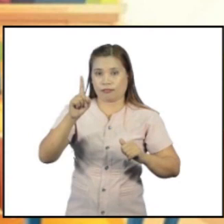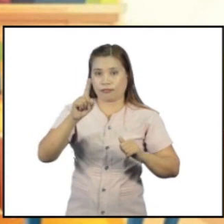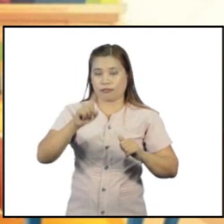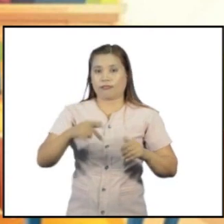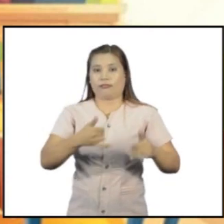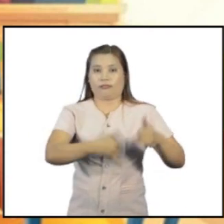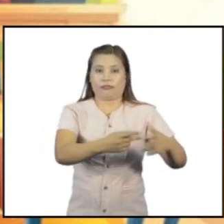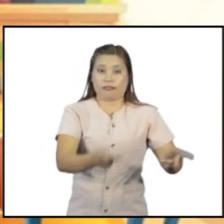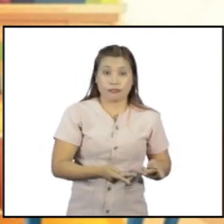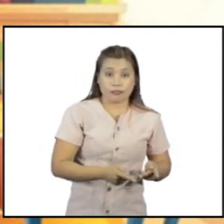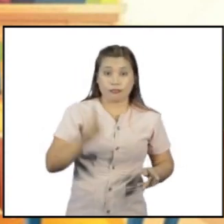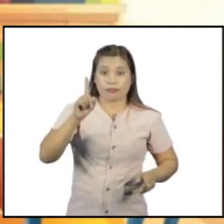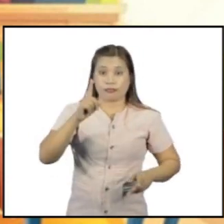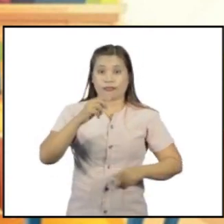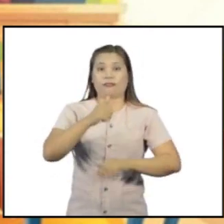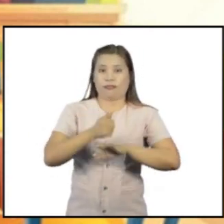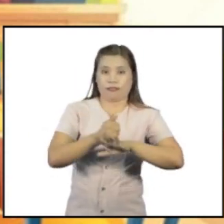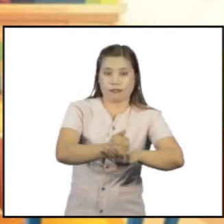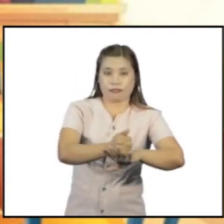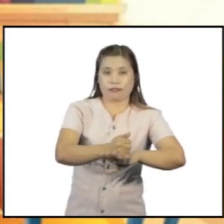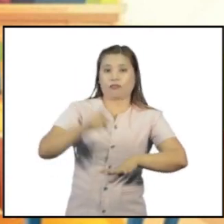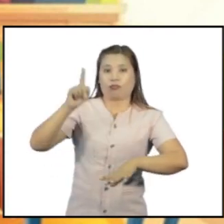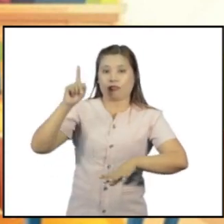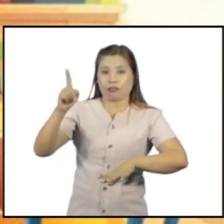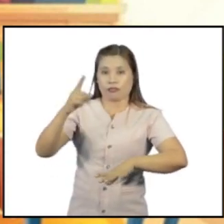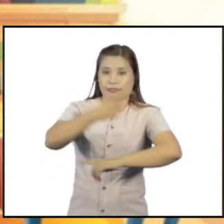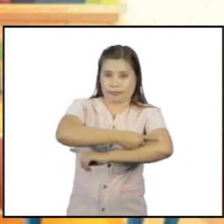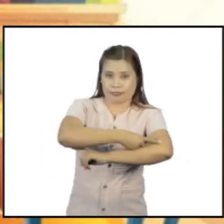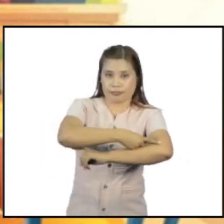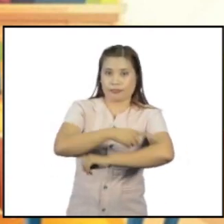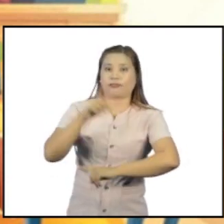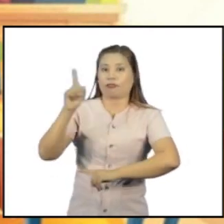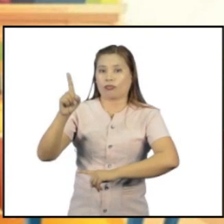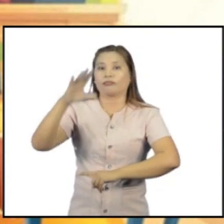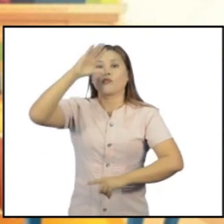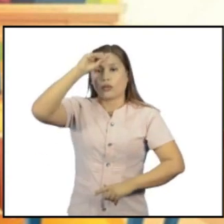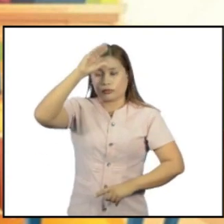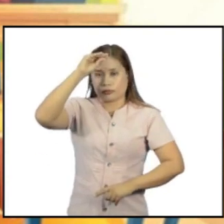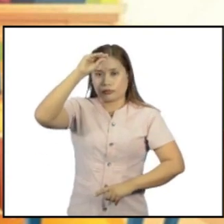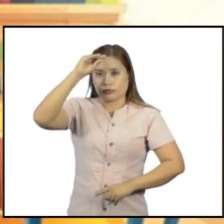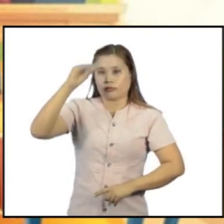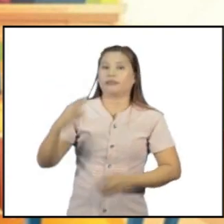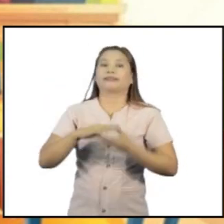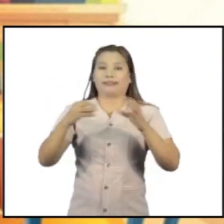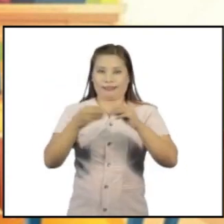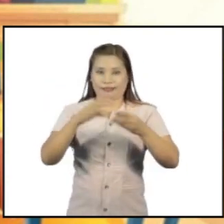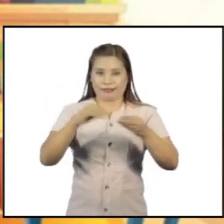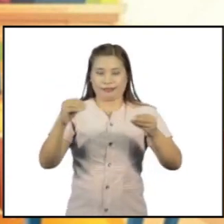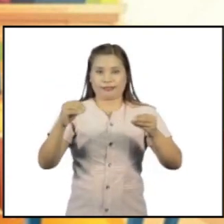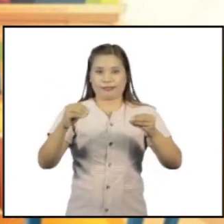one park, one ant, one day, one boy in the